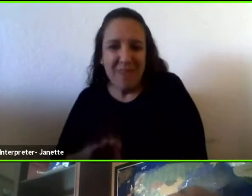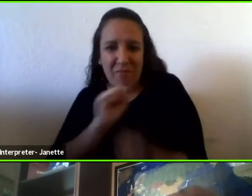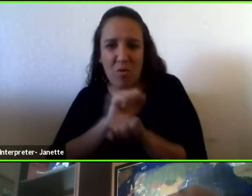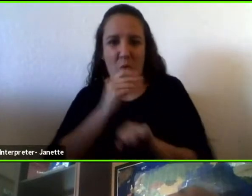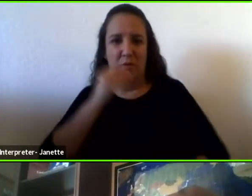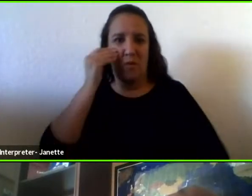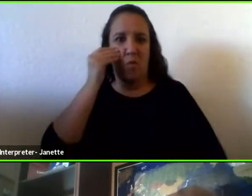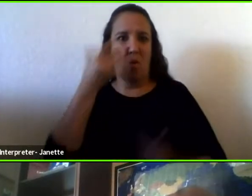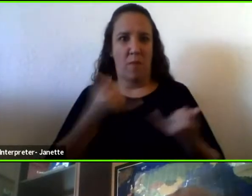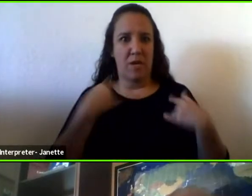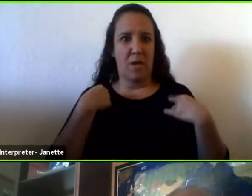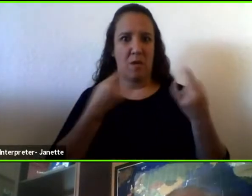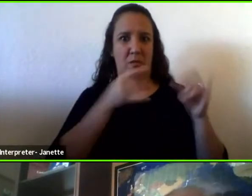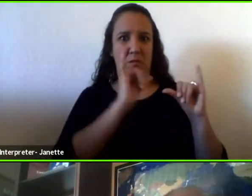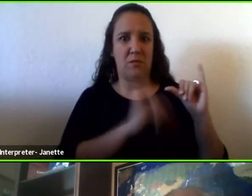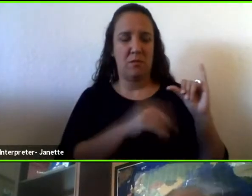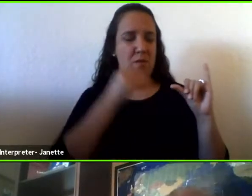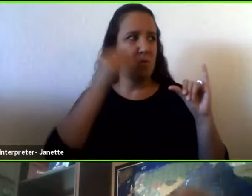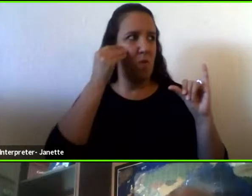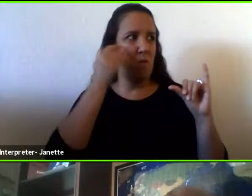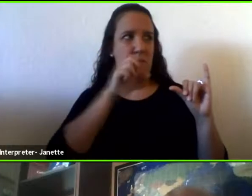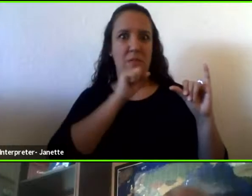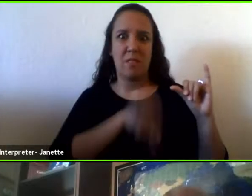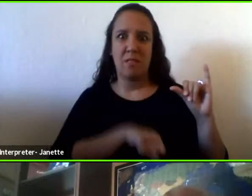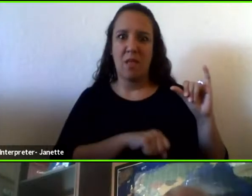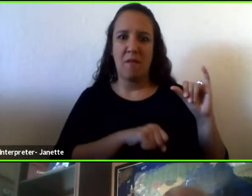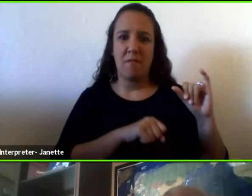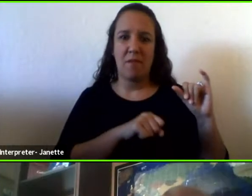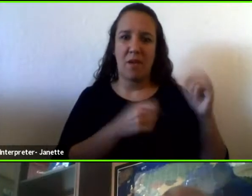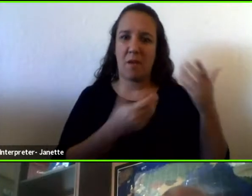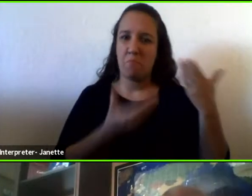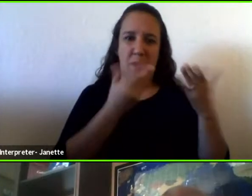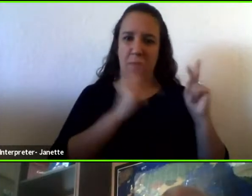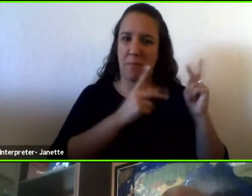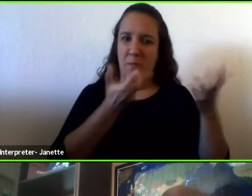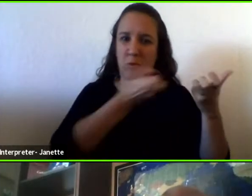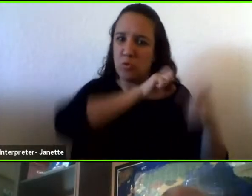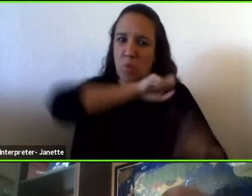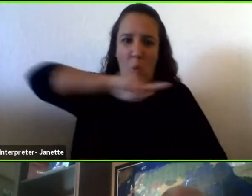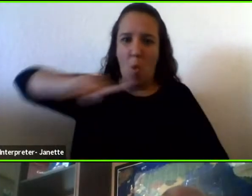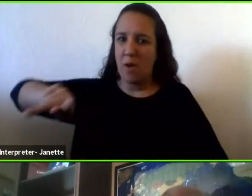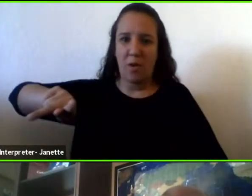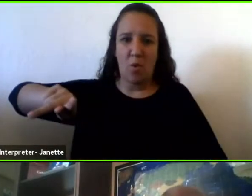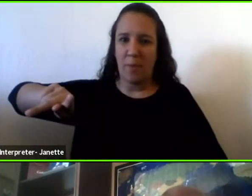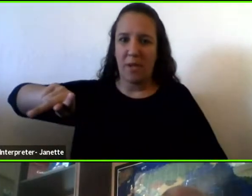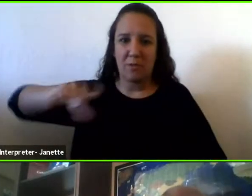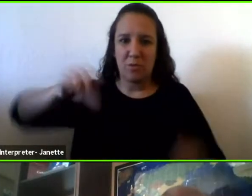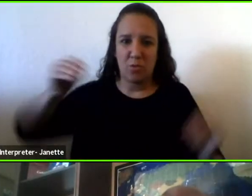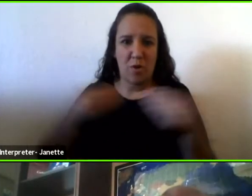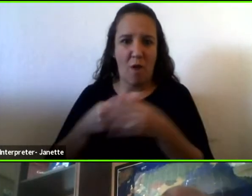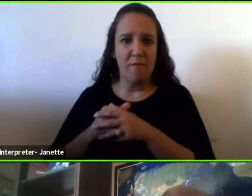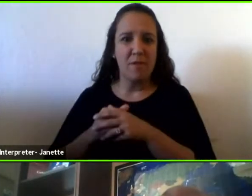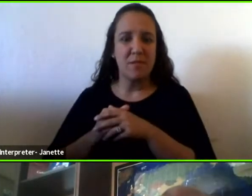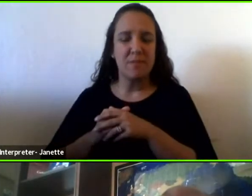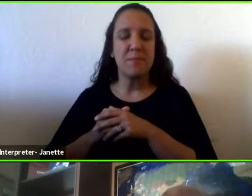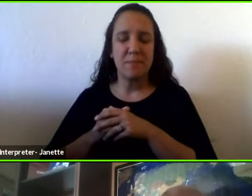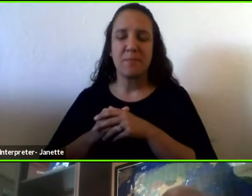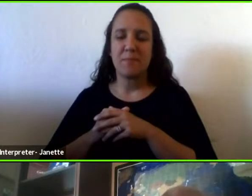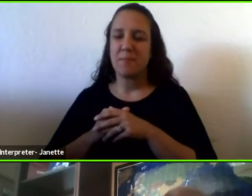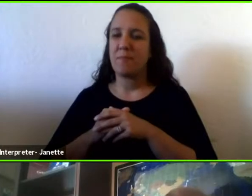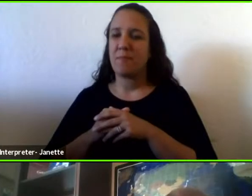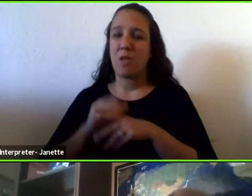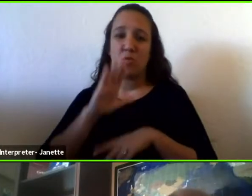that's a disruptor, and people may never want to go back to an office. So these things are so